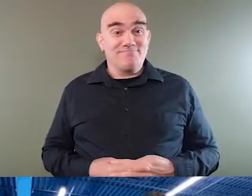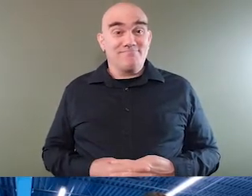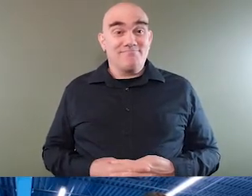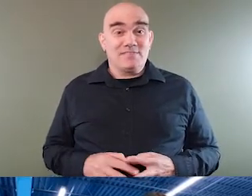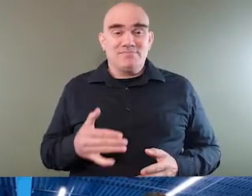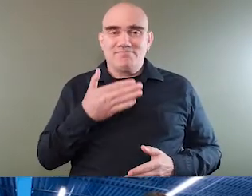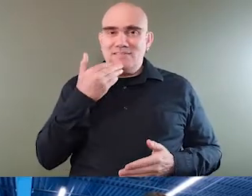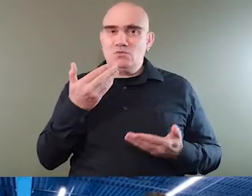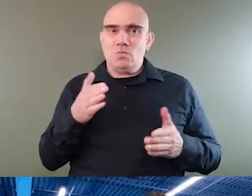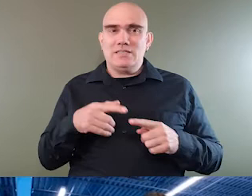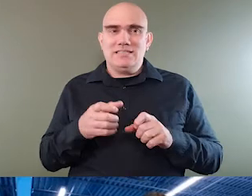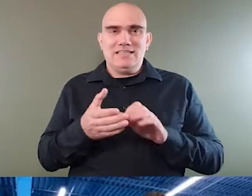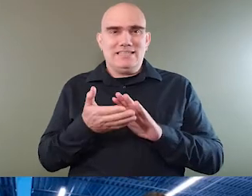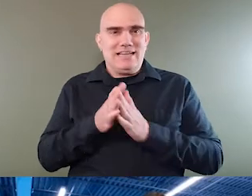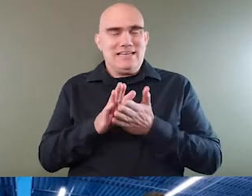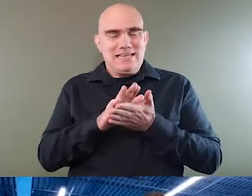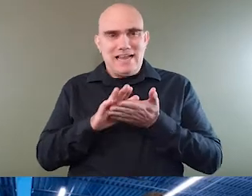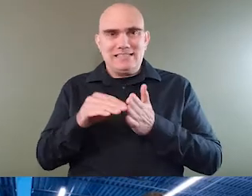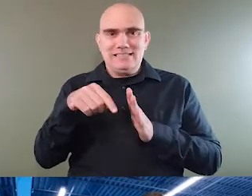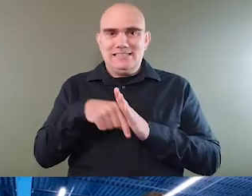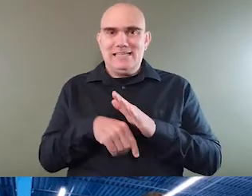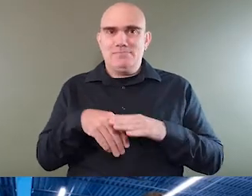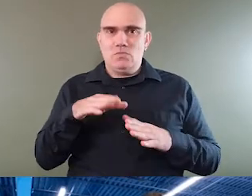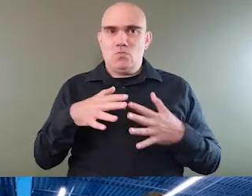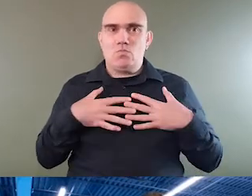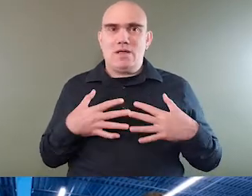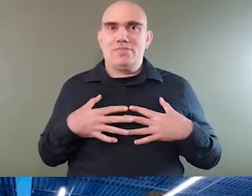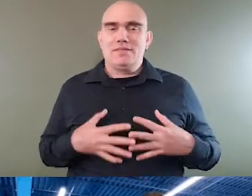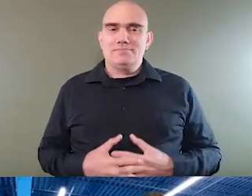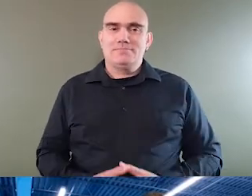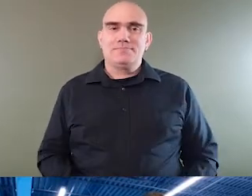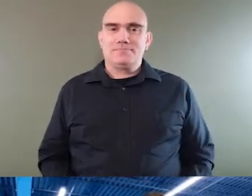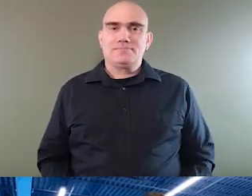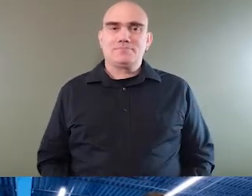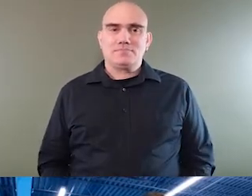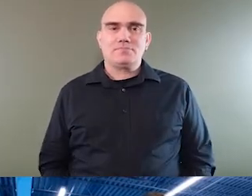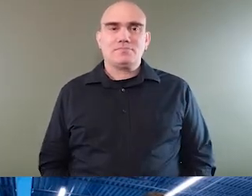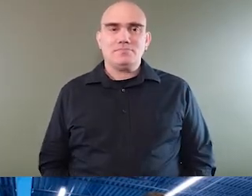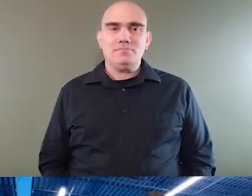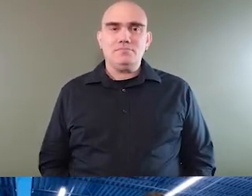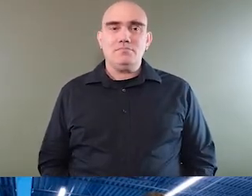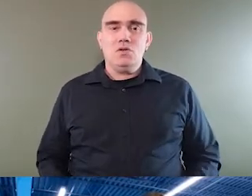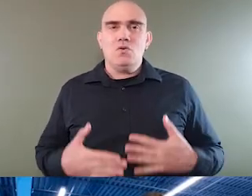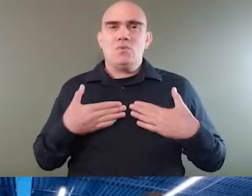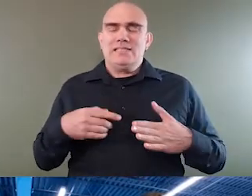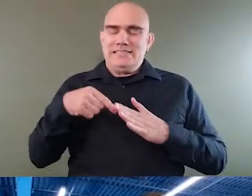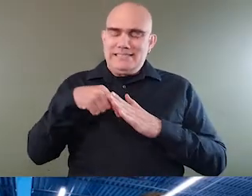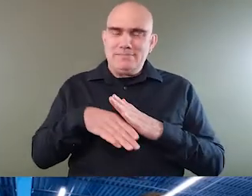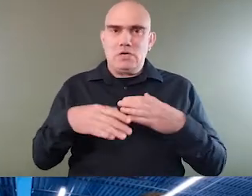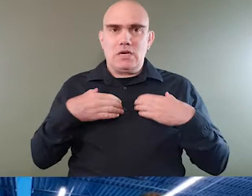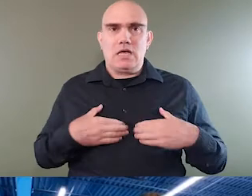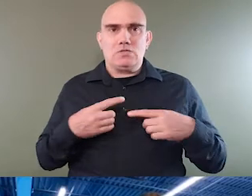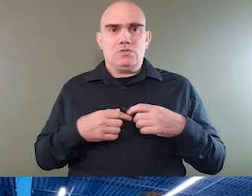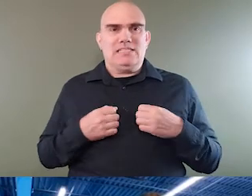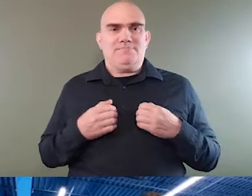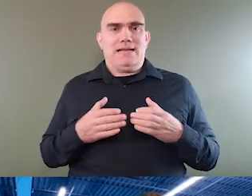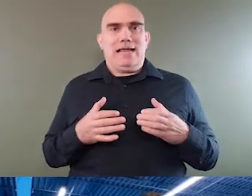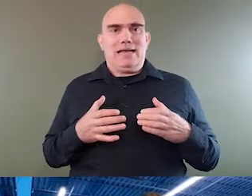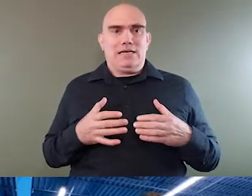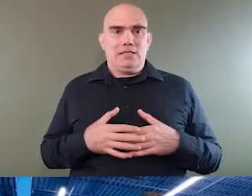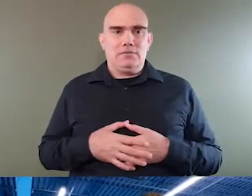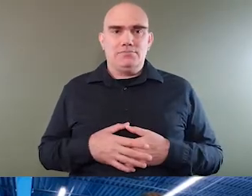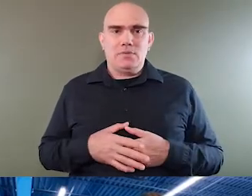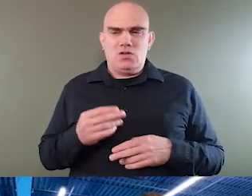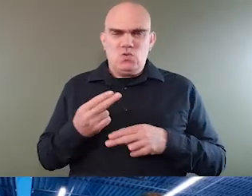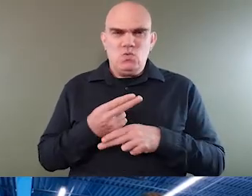That's the best way to get nice and deep into your breath. Breath deep into your lungs to expand